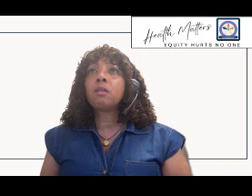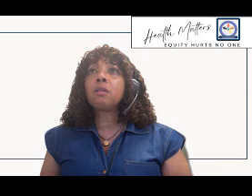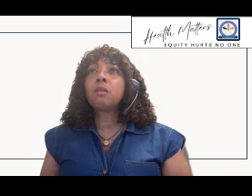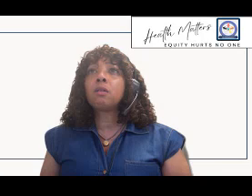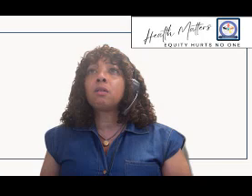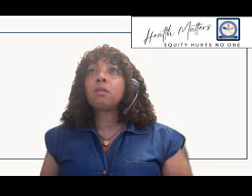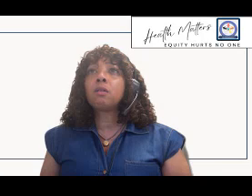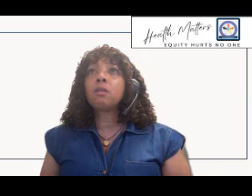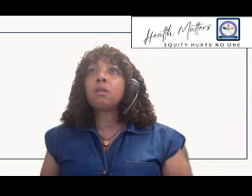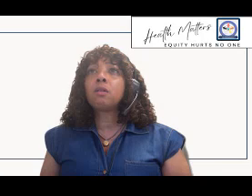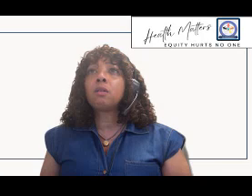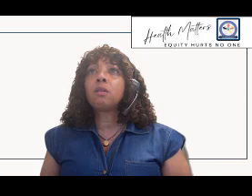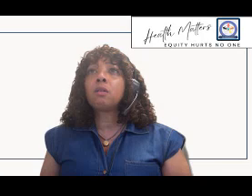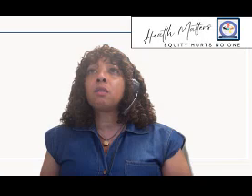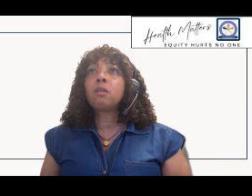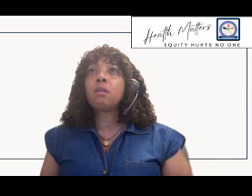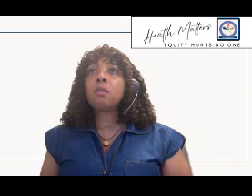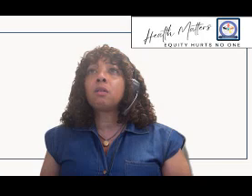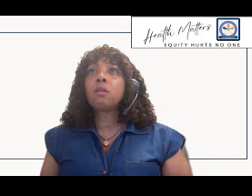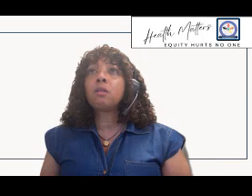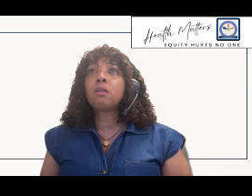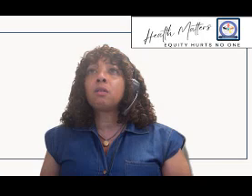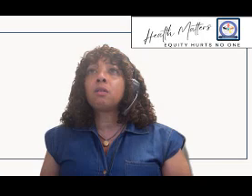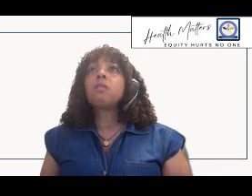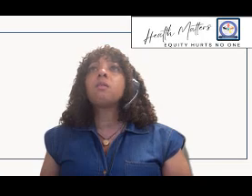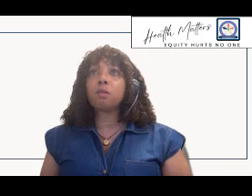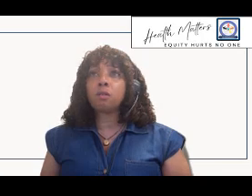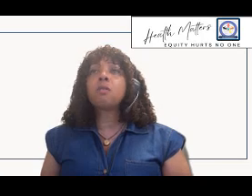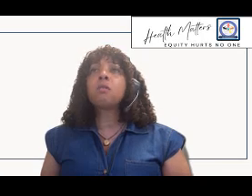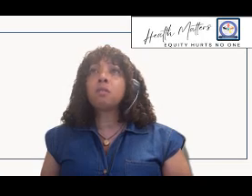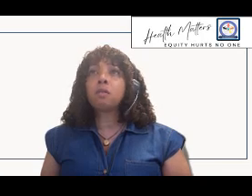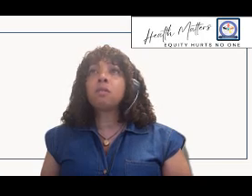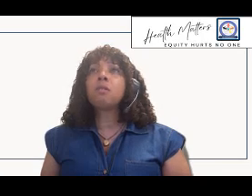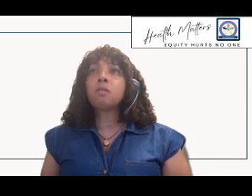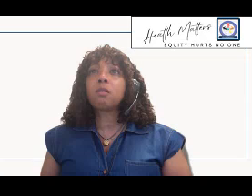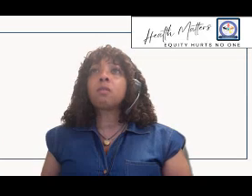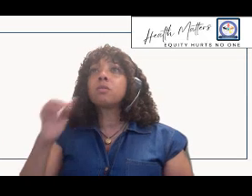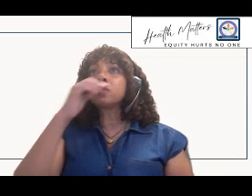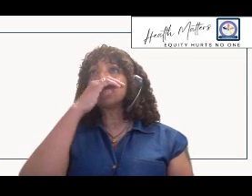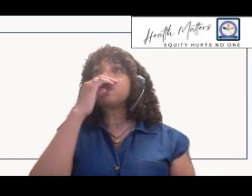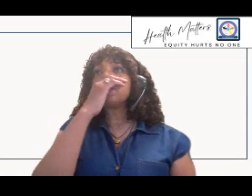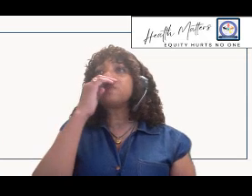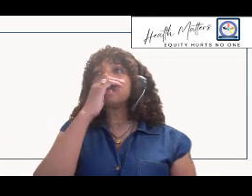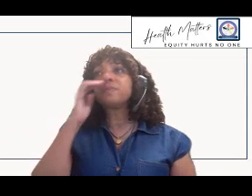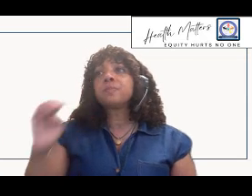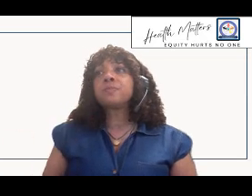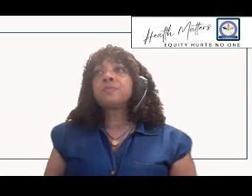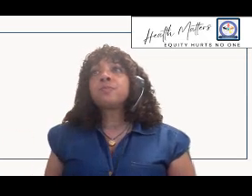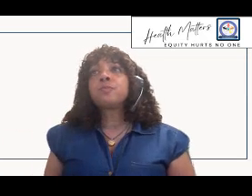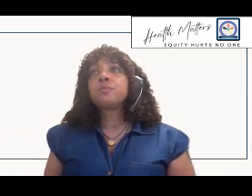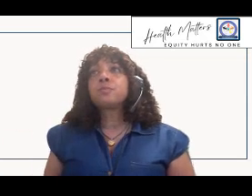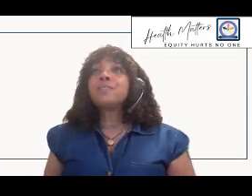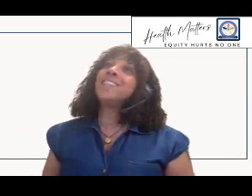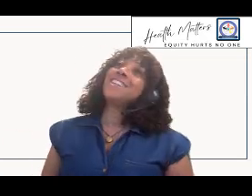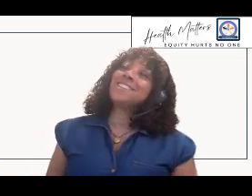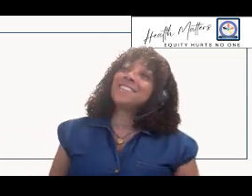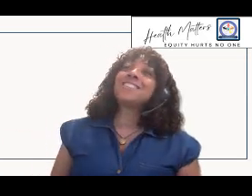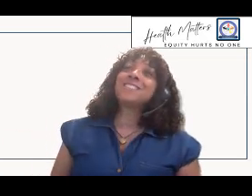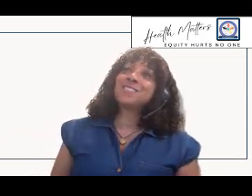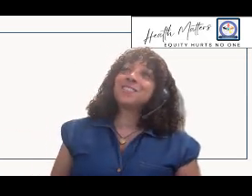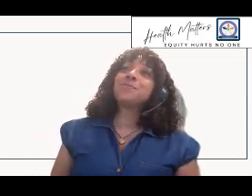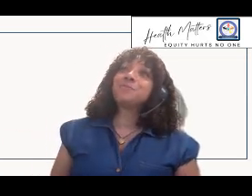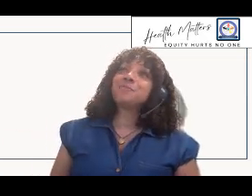think we were surprised with the new, with SB 494. So I don't know where that will be, but I'm